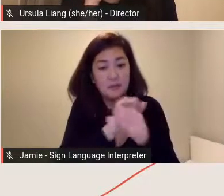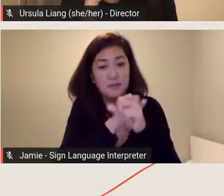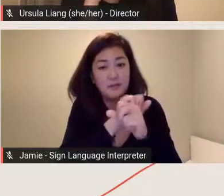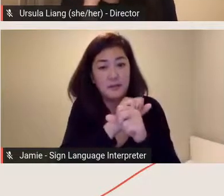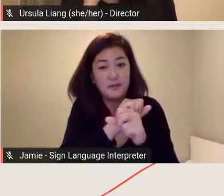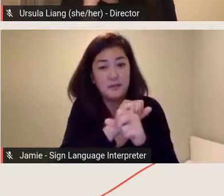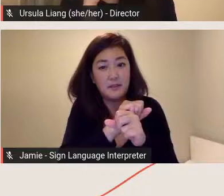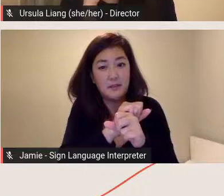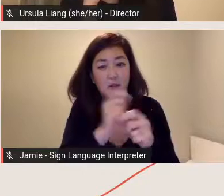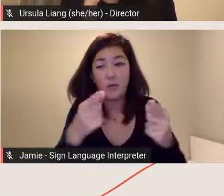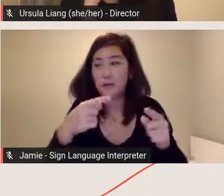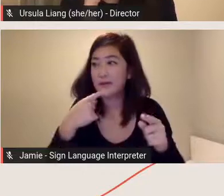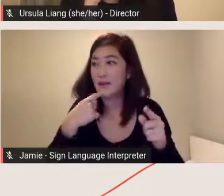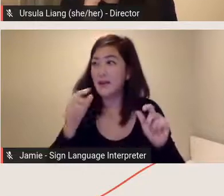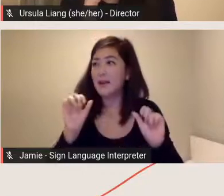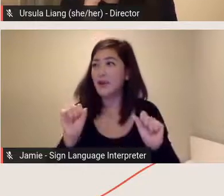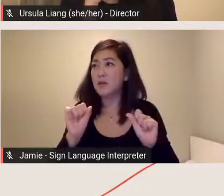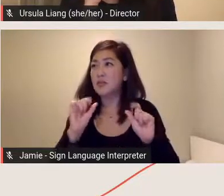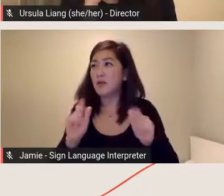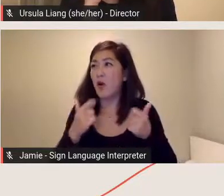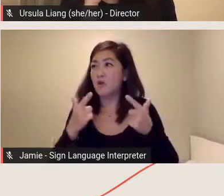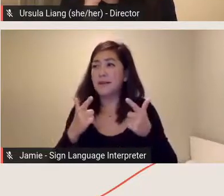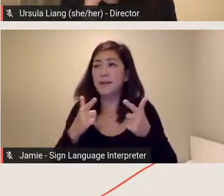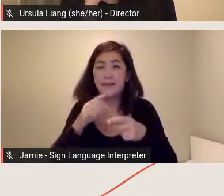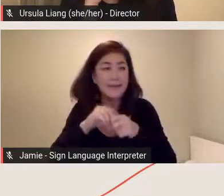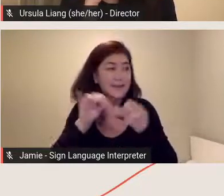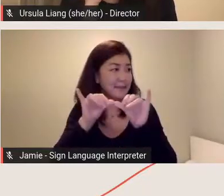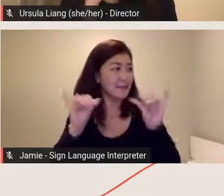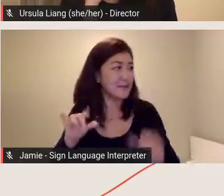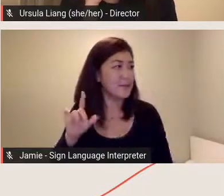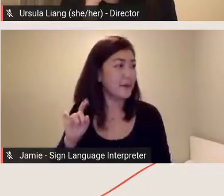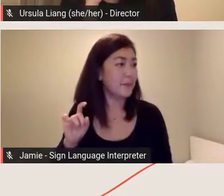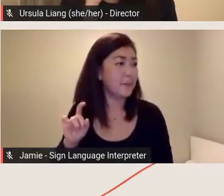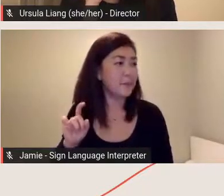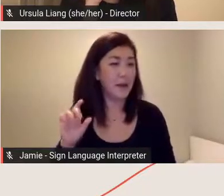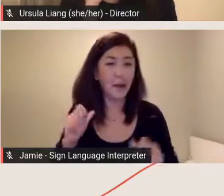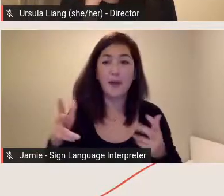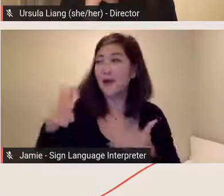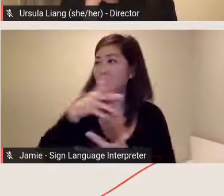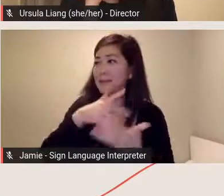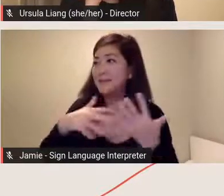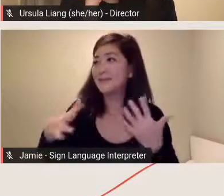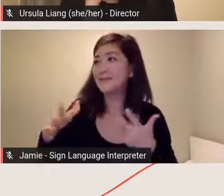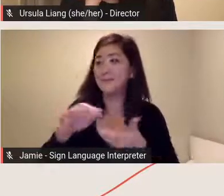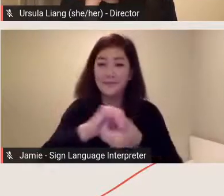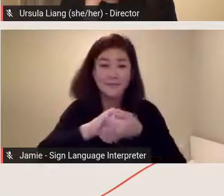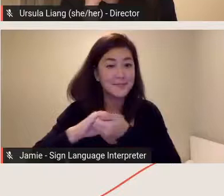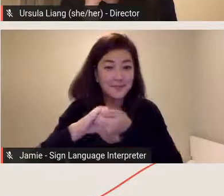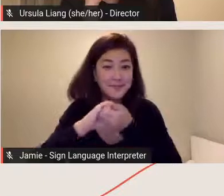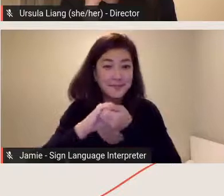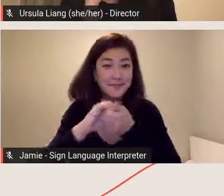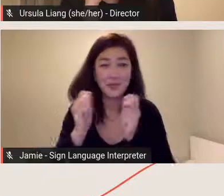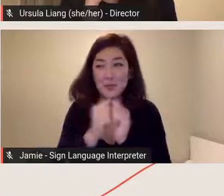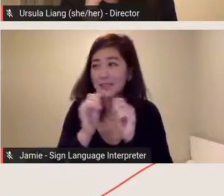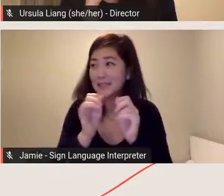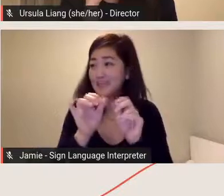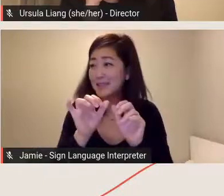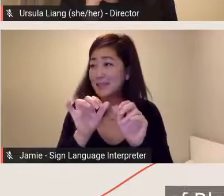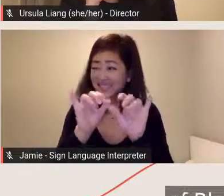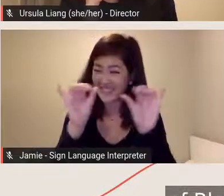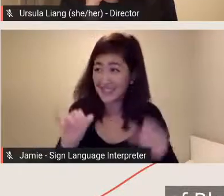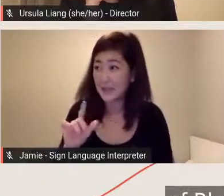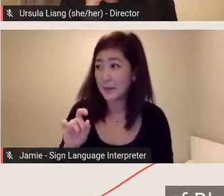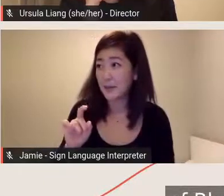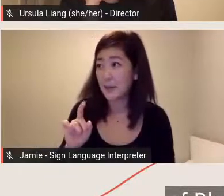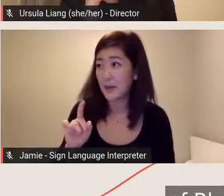it sounds like, or what it can feel like, is, can we just get along in this system that is okay with the brutalization